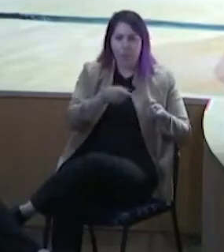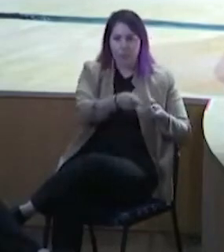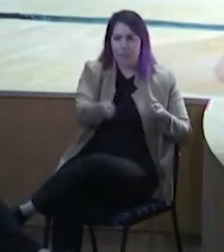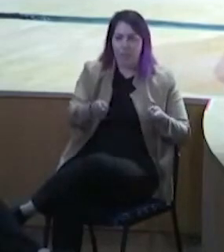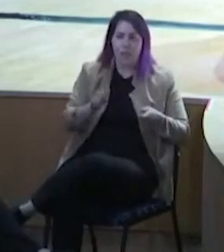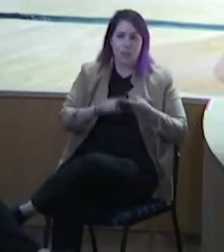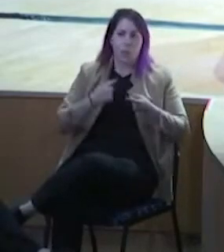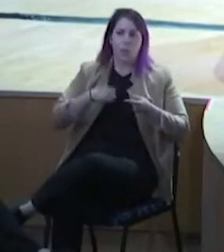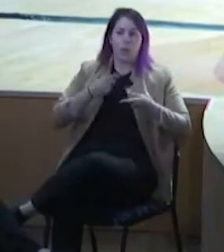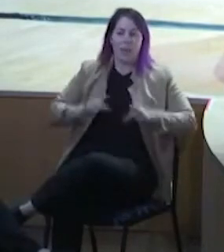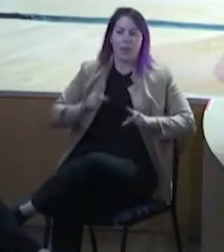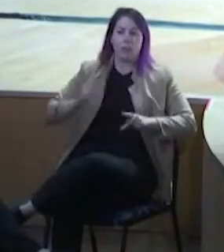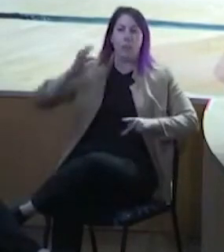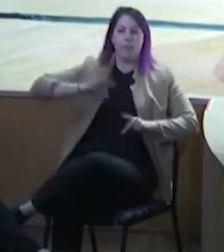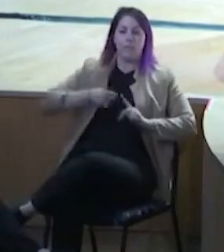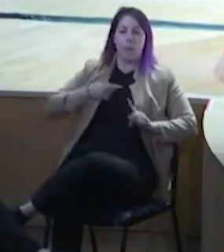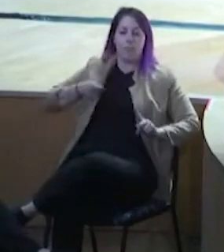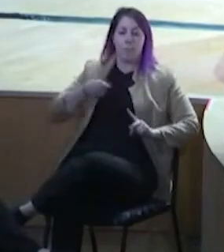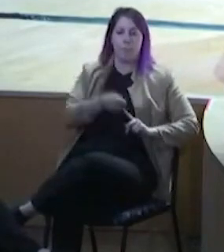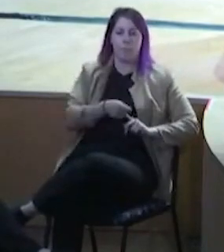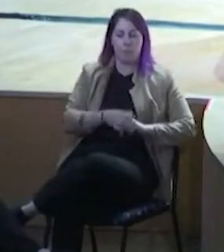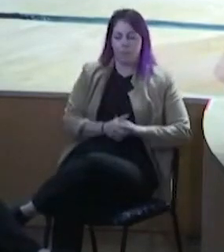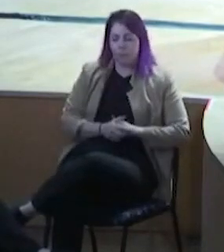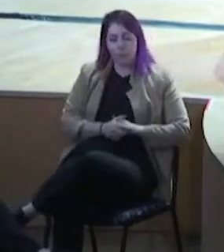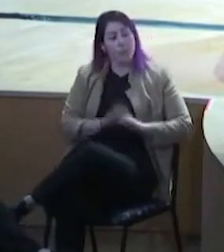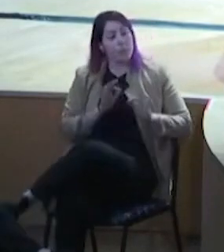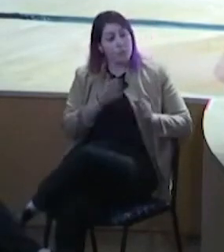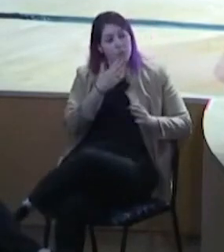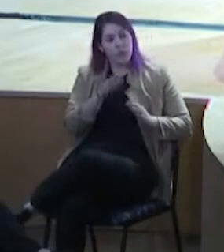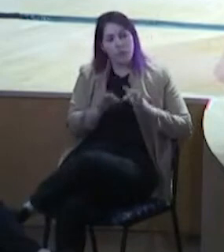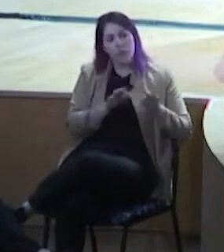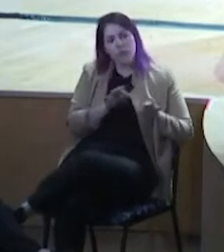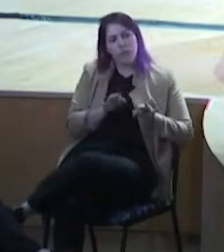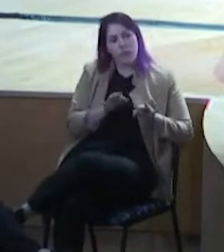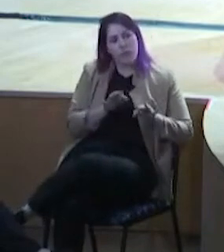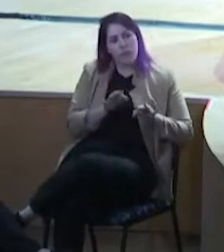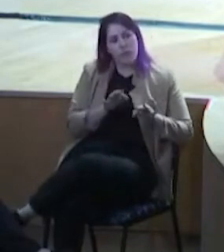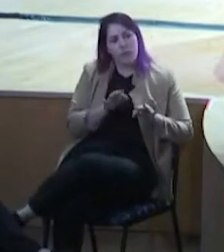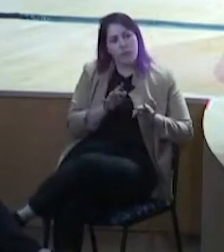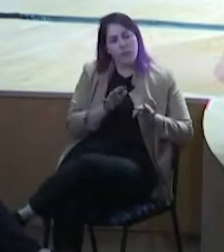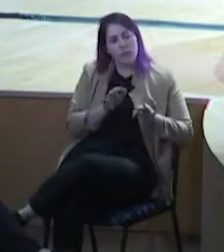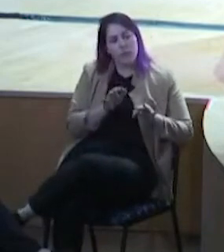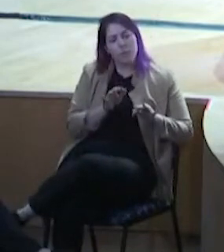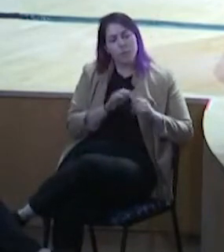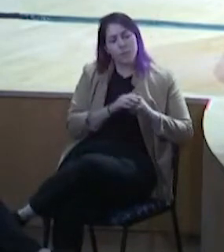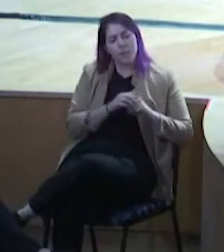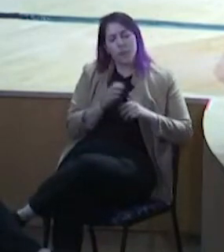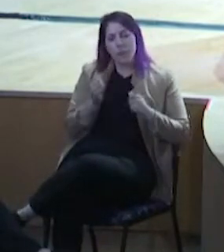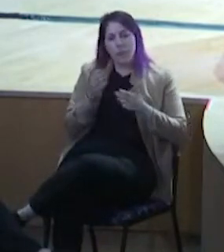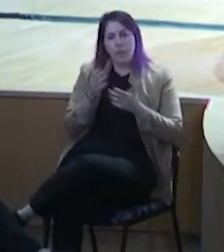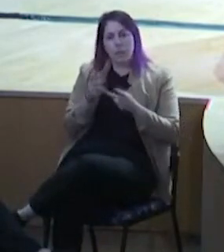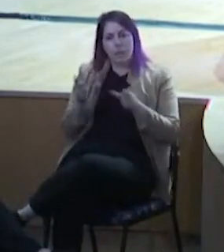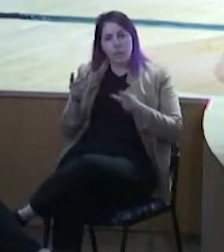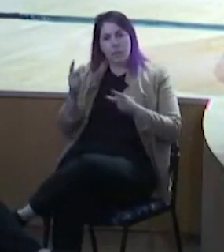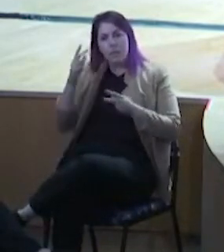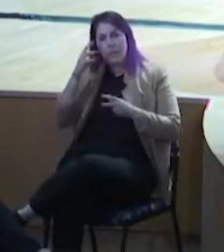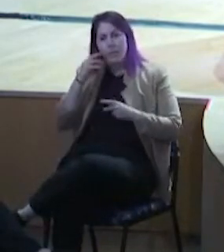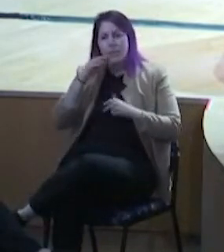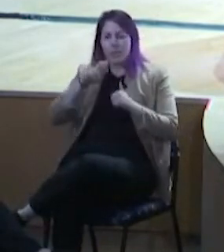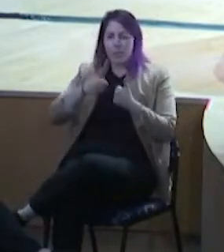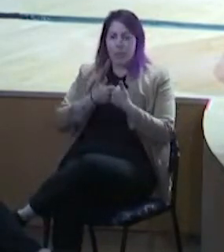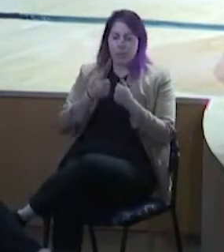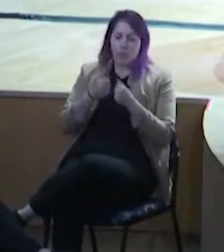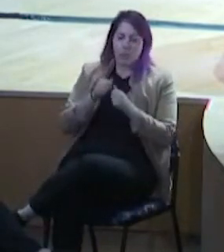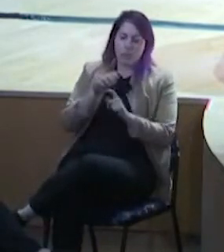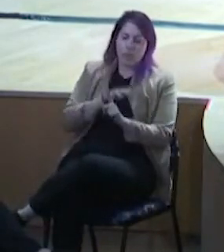Thank you. And Lucía, could you talk, a lot of communities now are facing issues with environmental